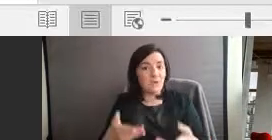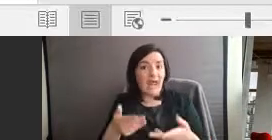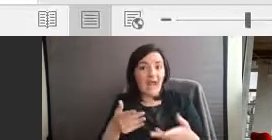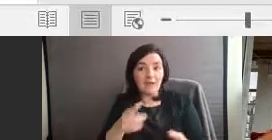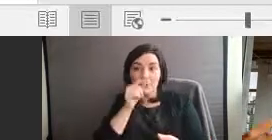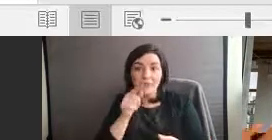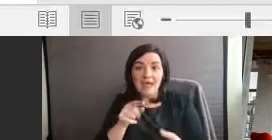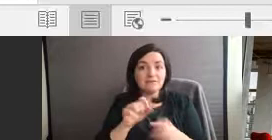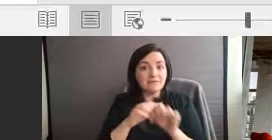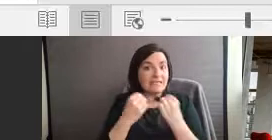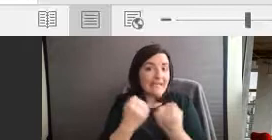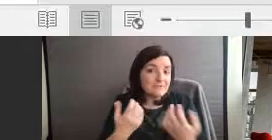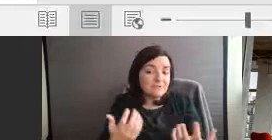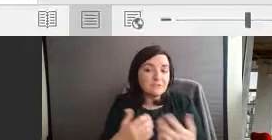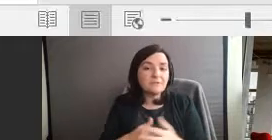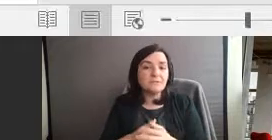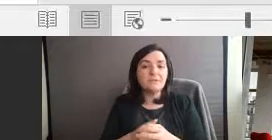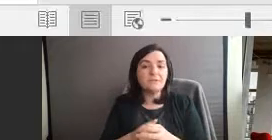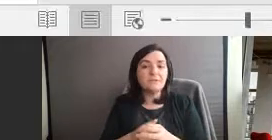use